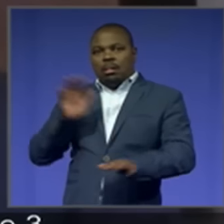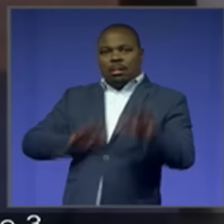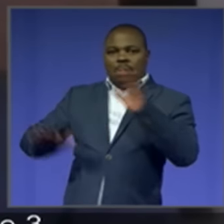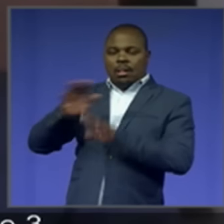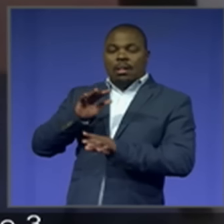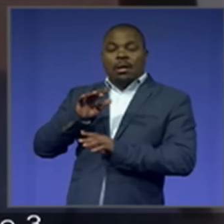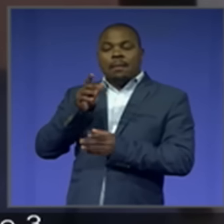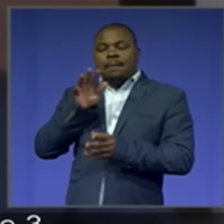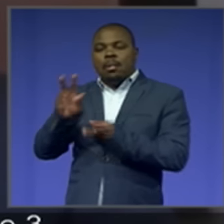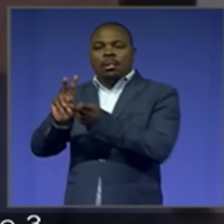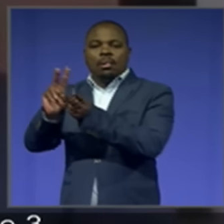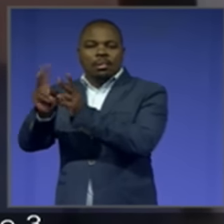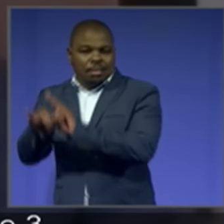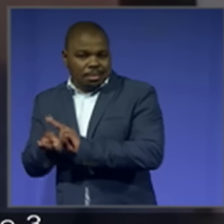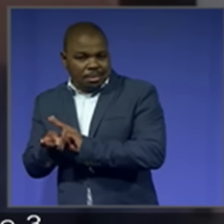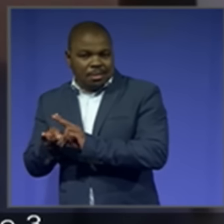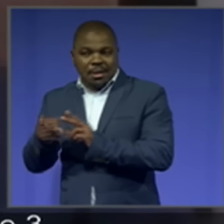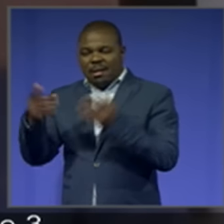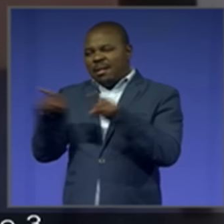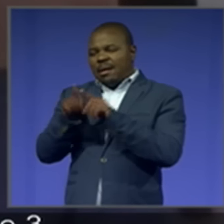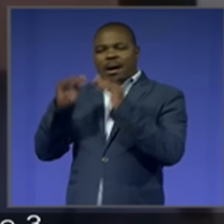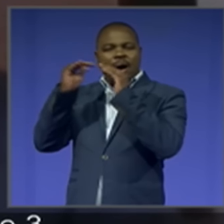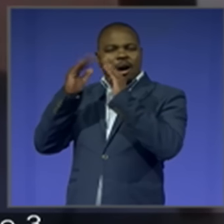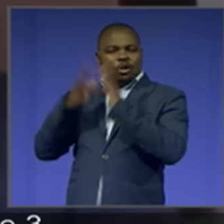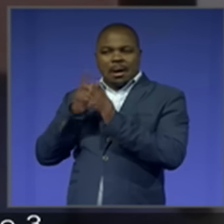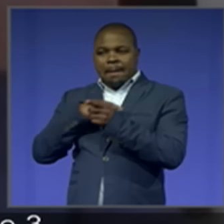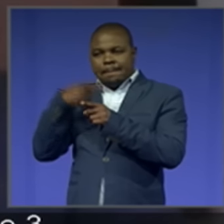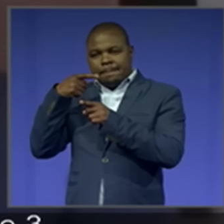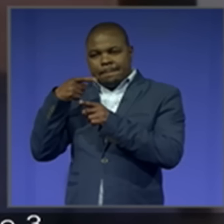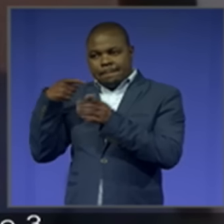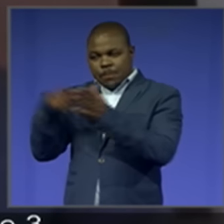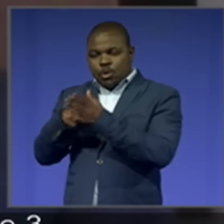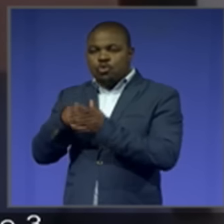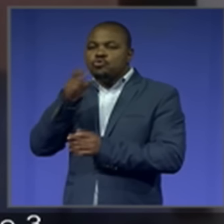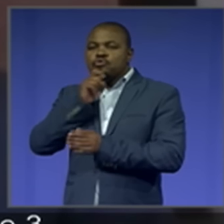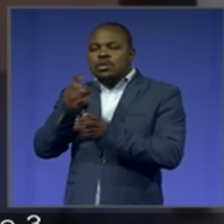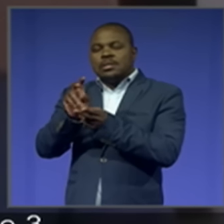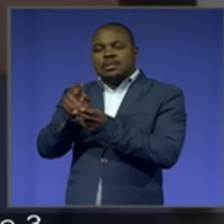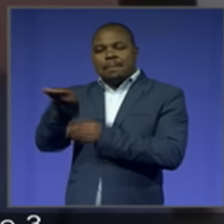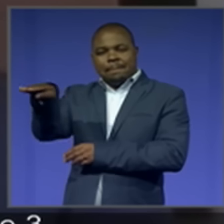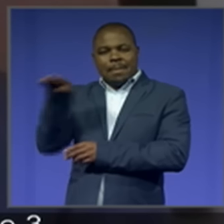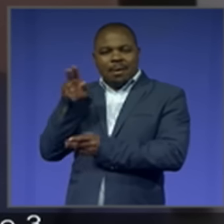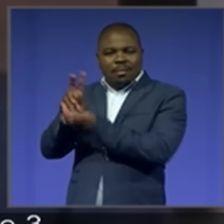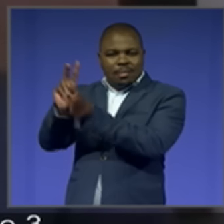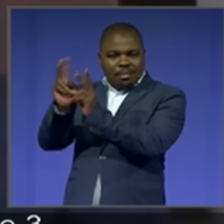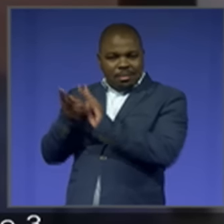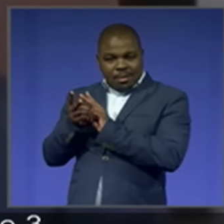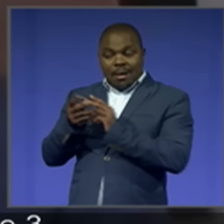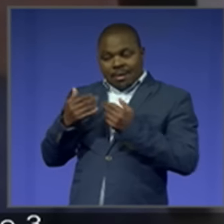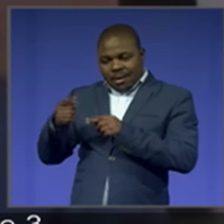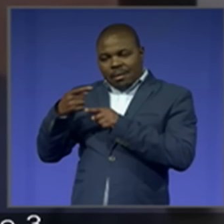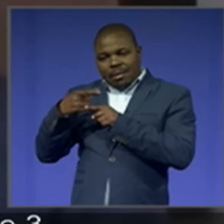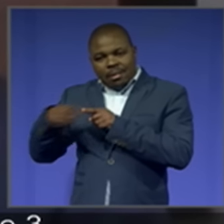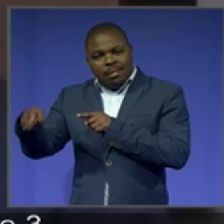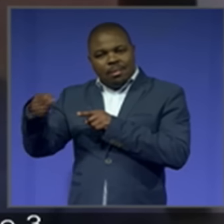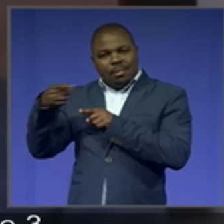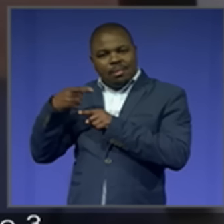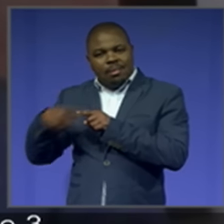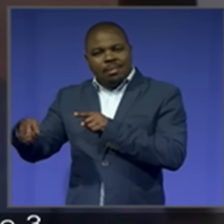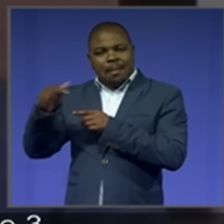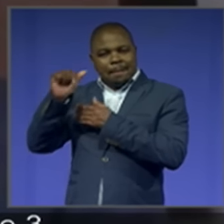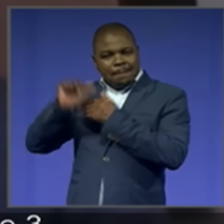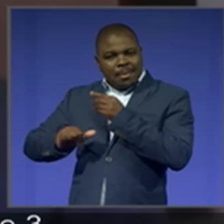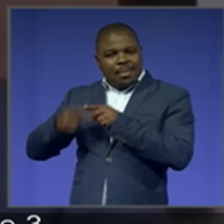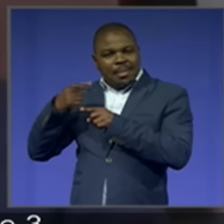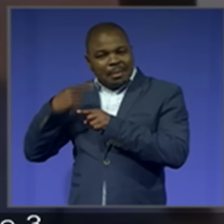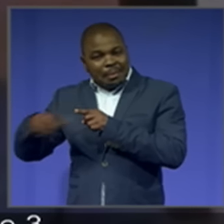ba nang le dikoloto. O rekile ntlo through a mortgage bond, mme di-payments tsa hao, repayments kgwedi le